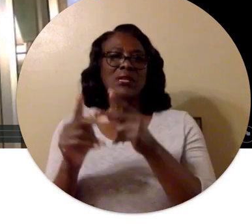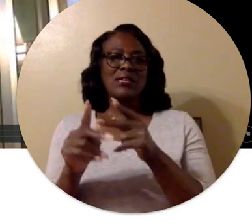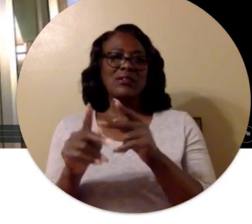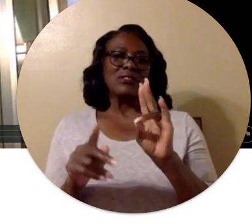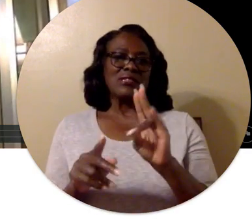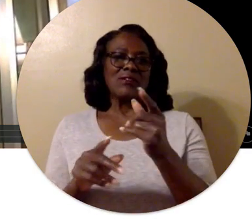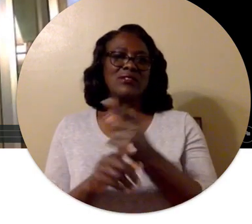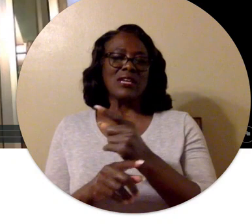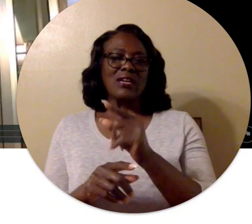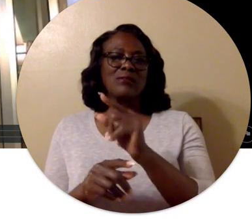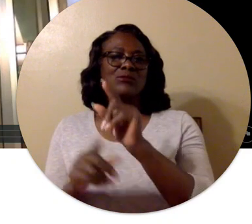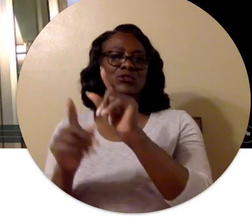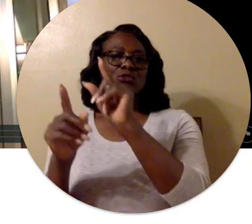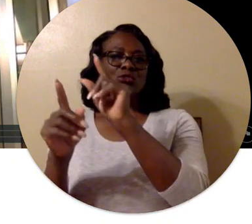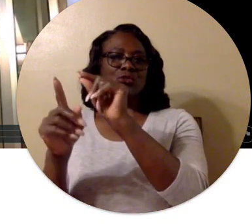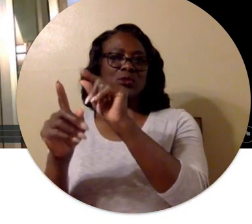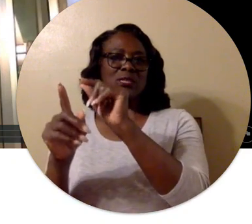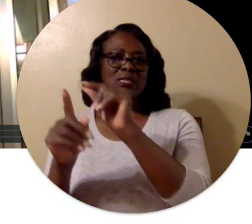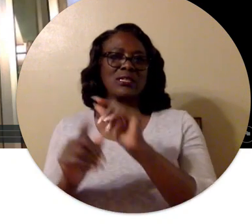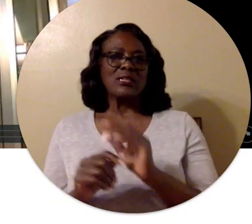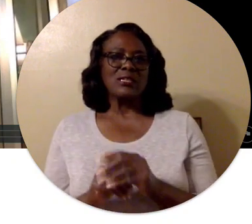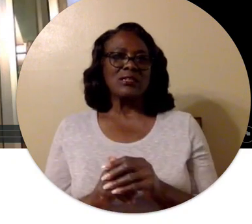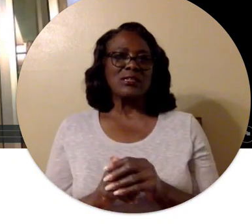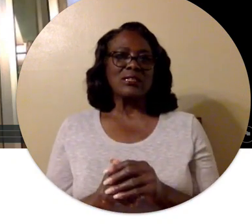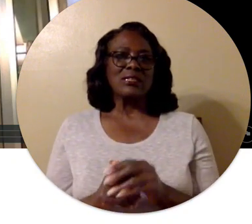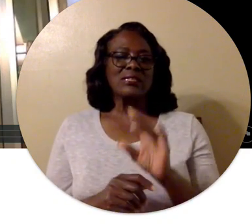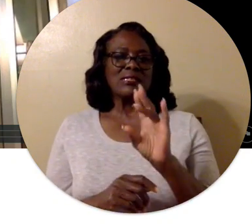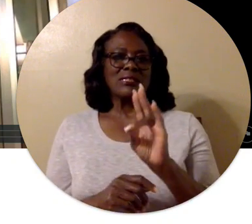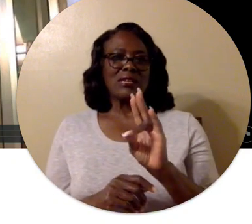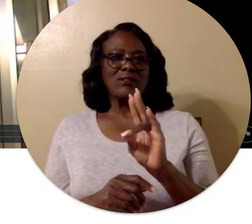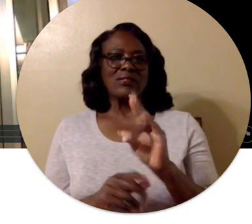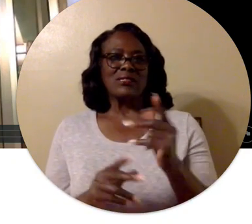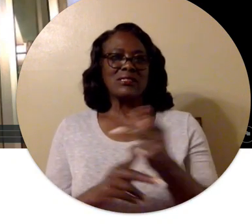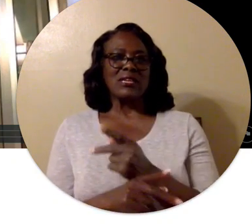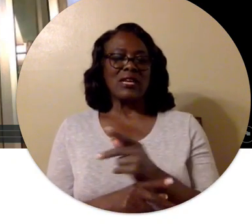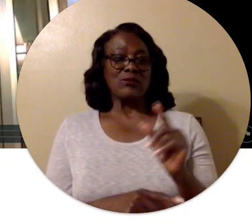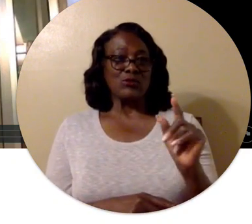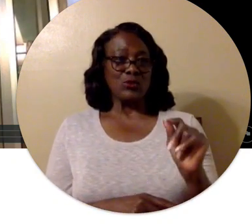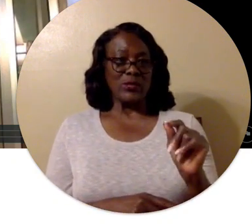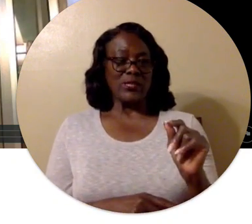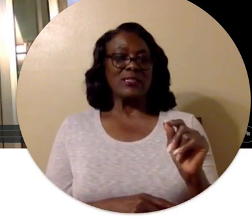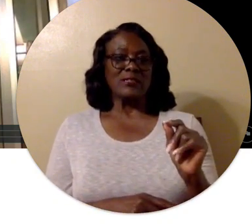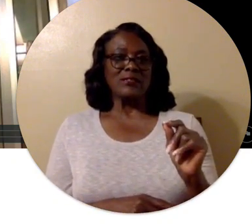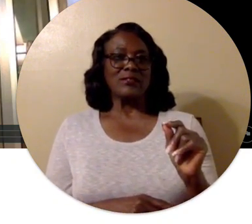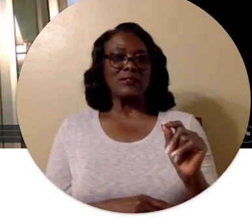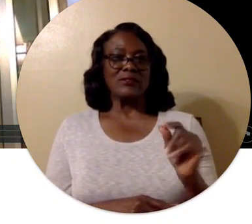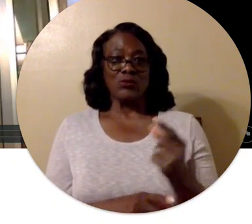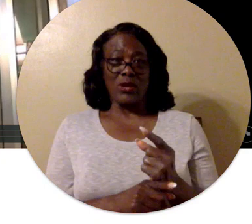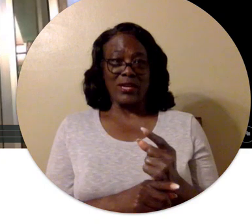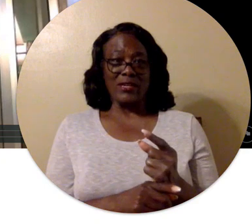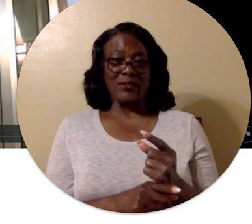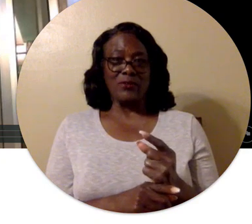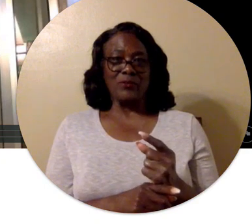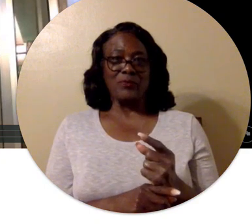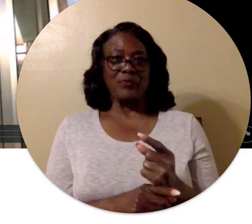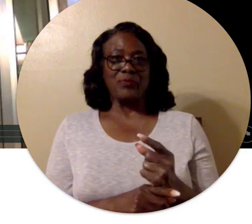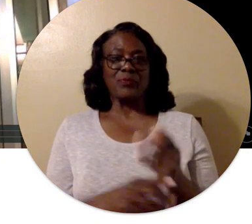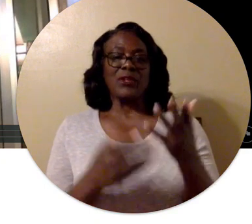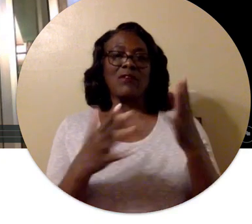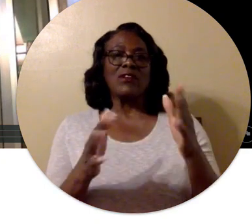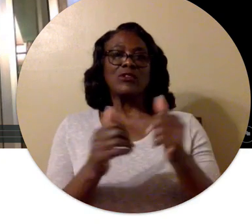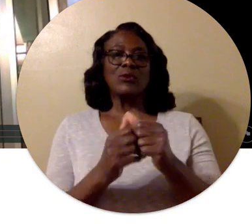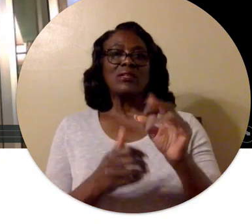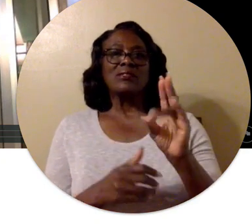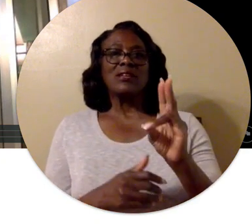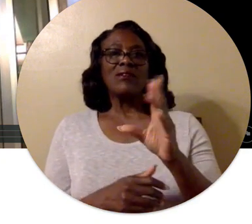I'm going to write down my next equation as 7 times 20, right? I'm done with my 7s